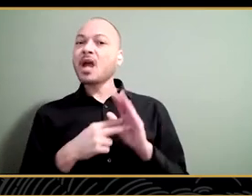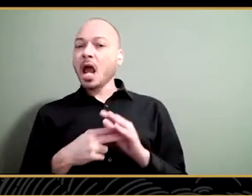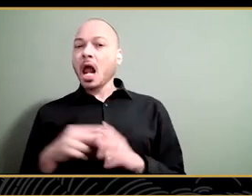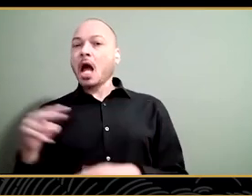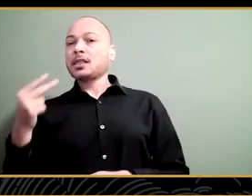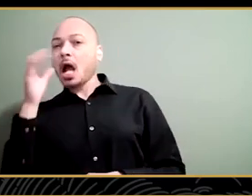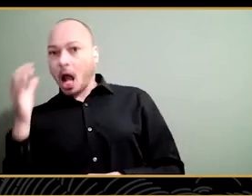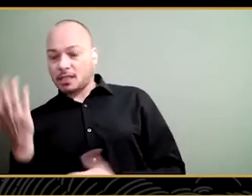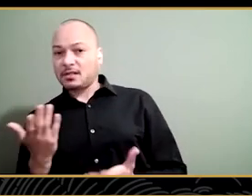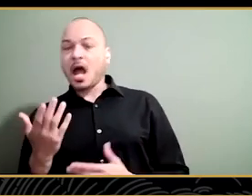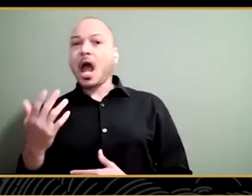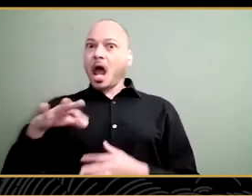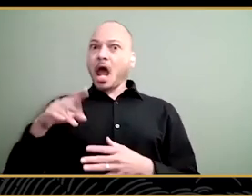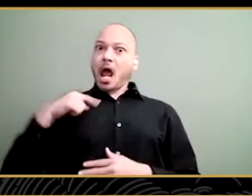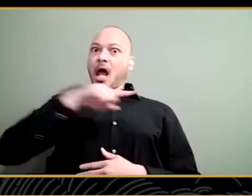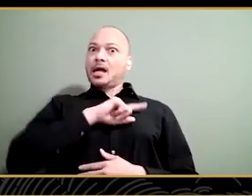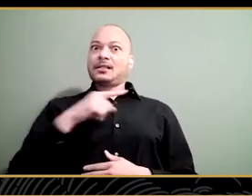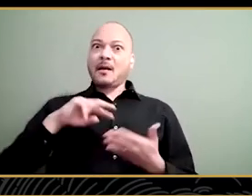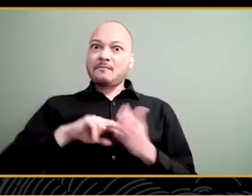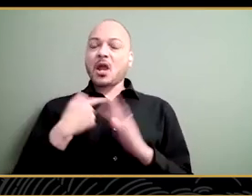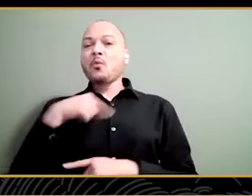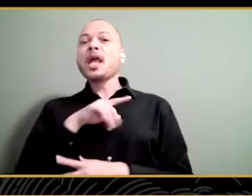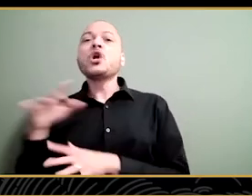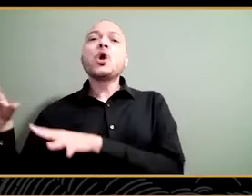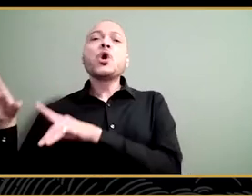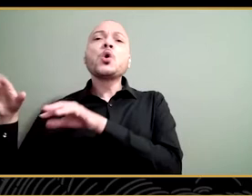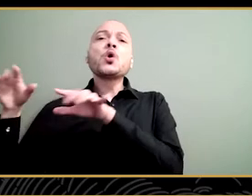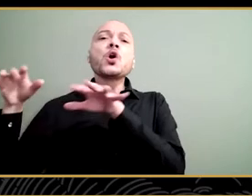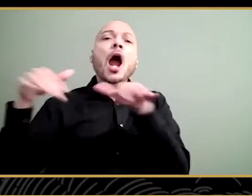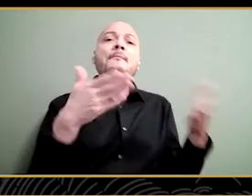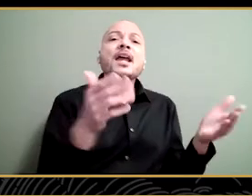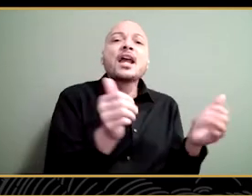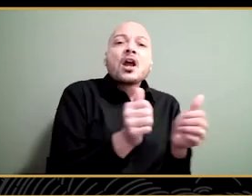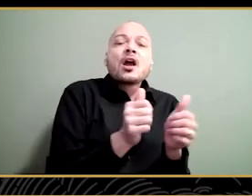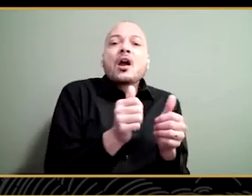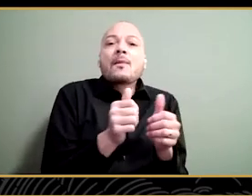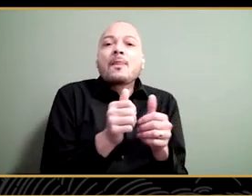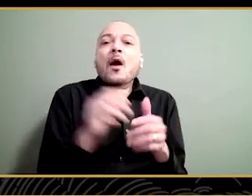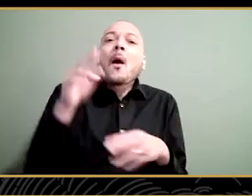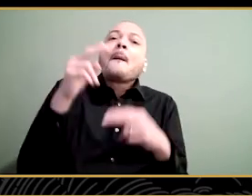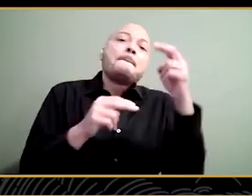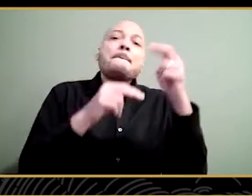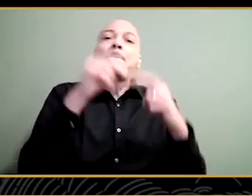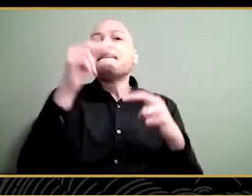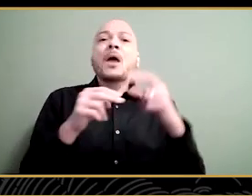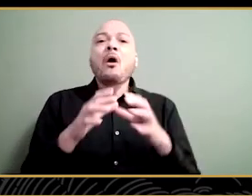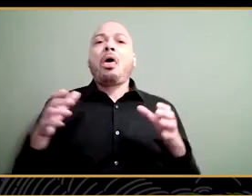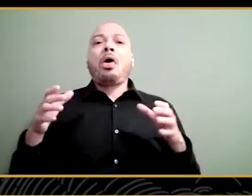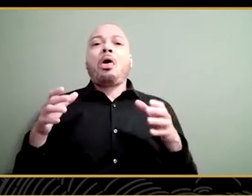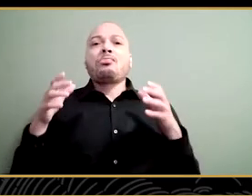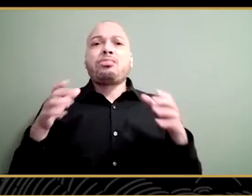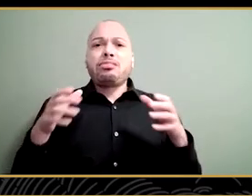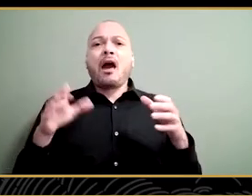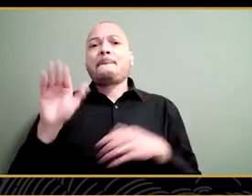spirited here in droves. We who moan death rattle. Build a base that could break stained glass. Our state